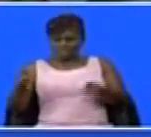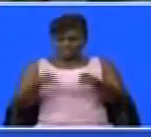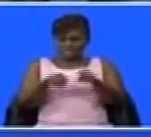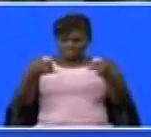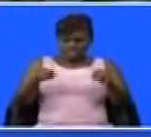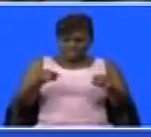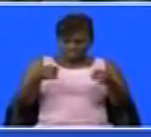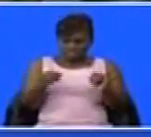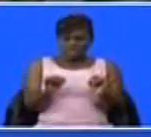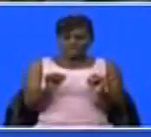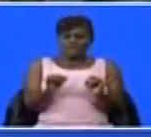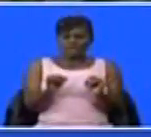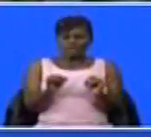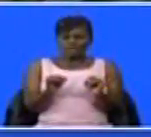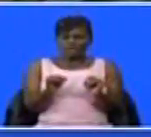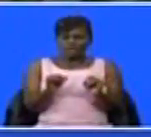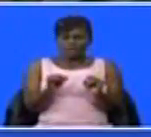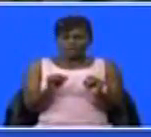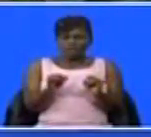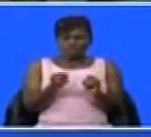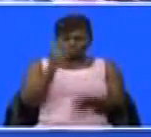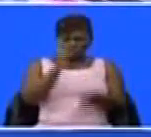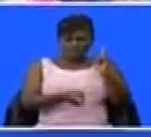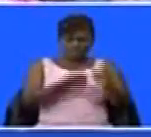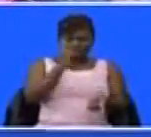ku show people where to go.